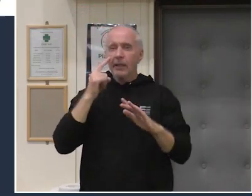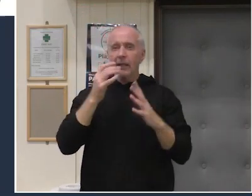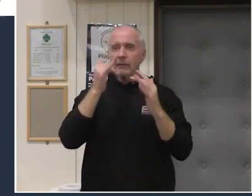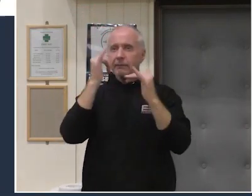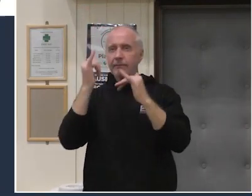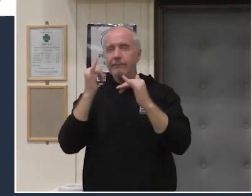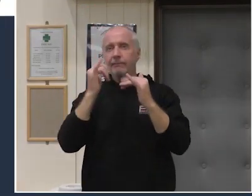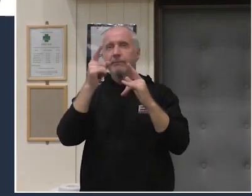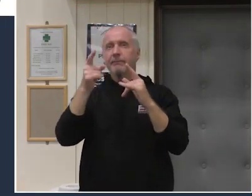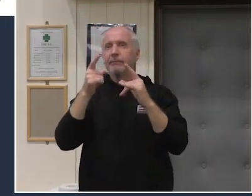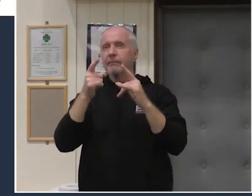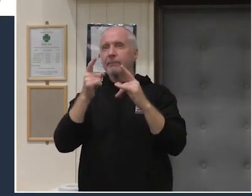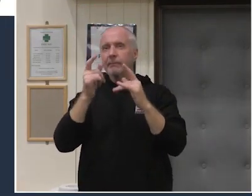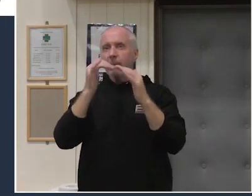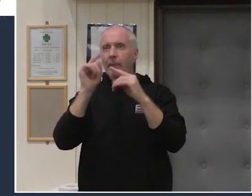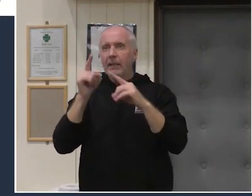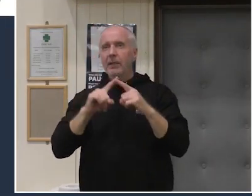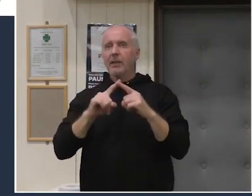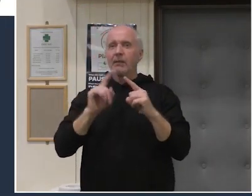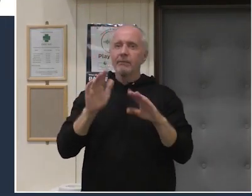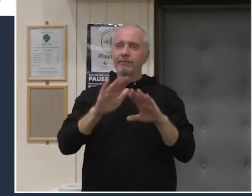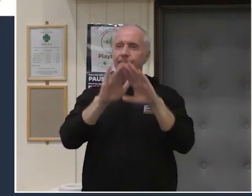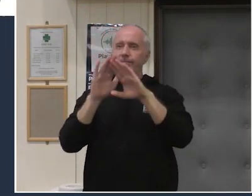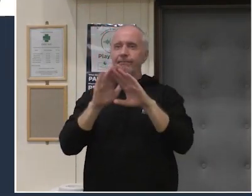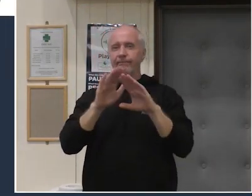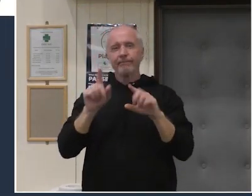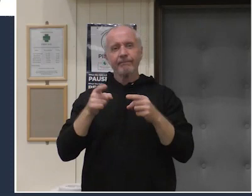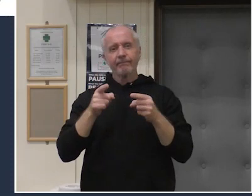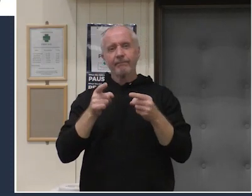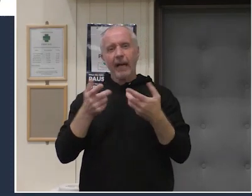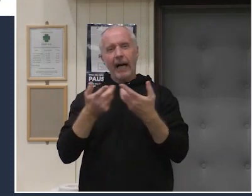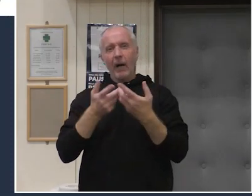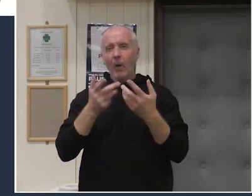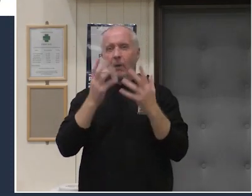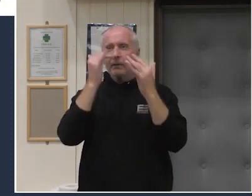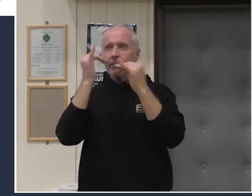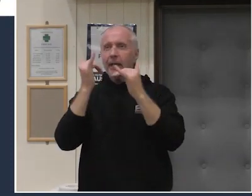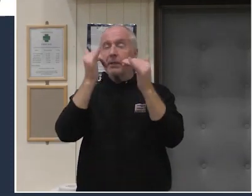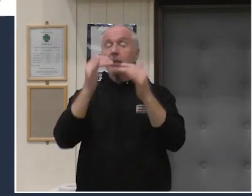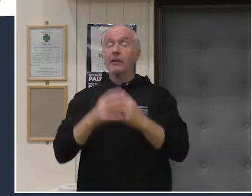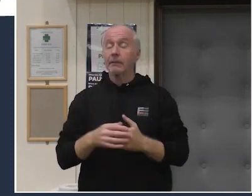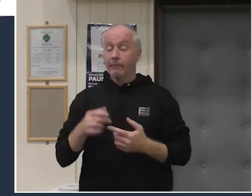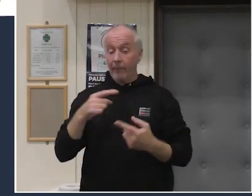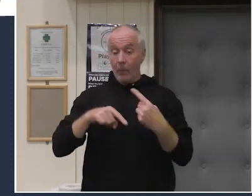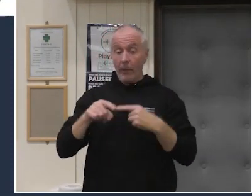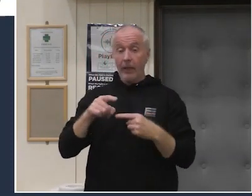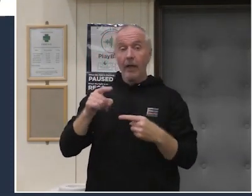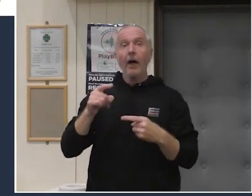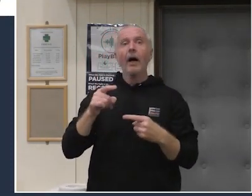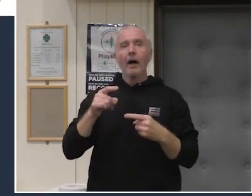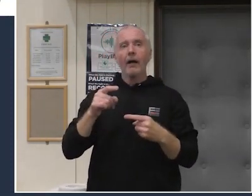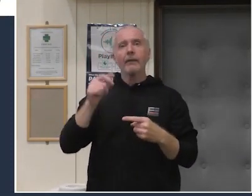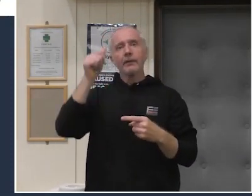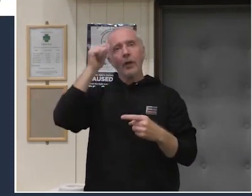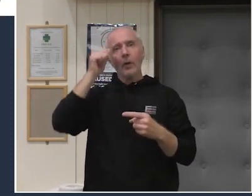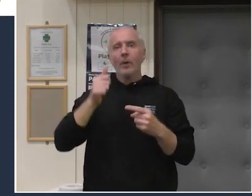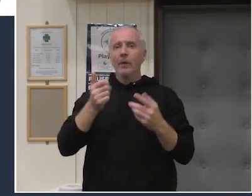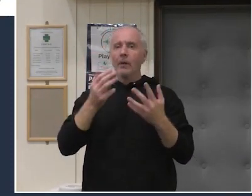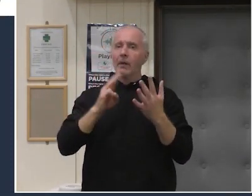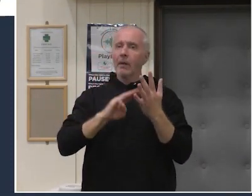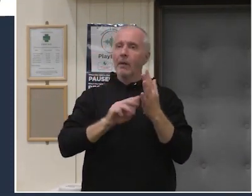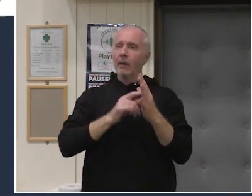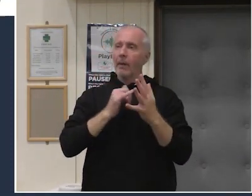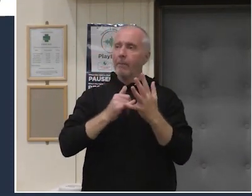redshifting and the standard ways we would measure that sort of thing, we can actually get an indication for how much mass we would expect